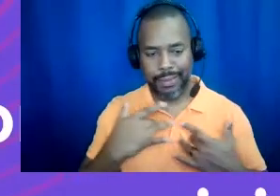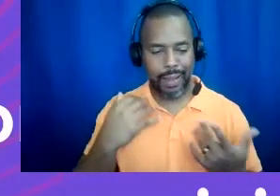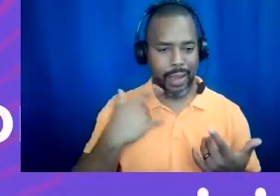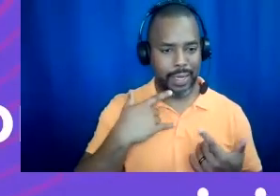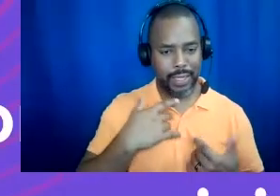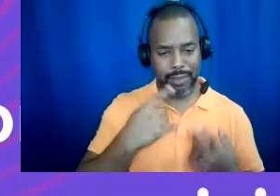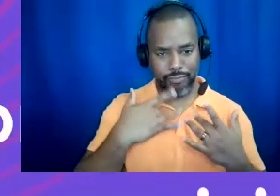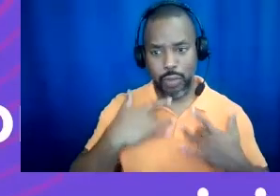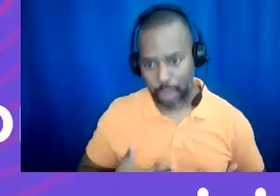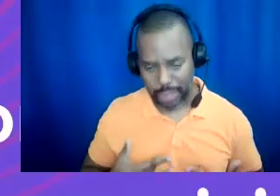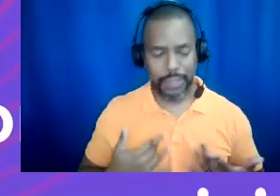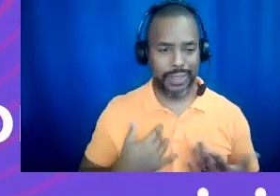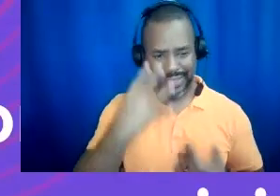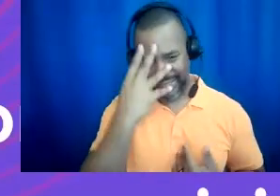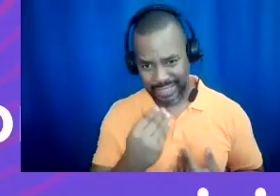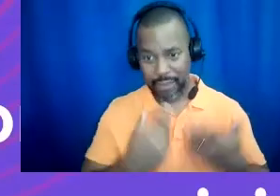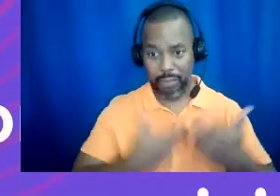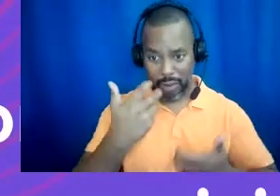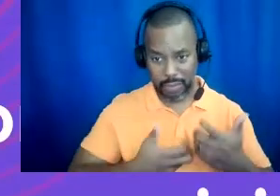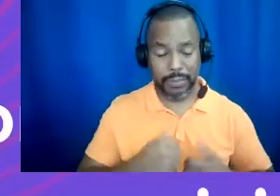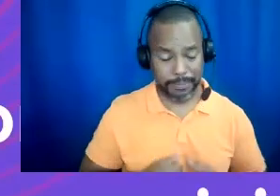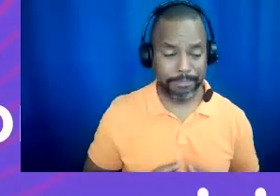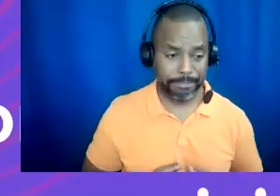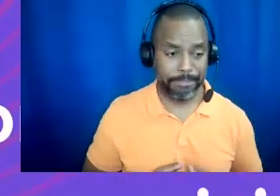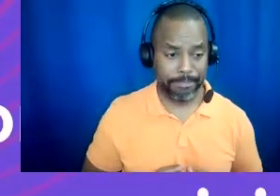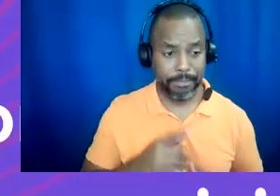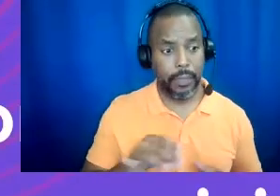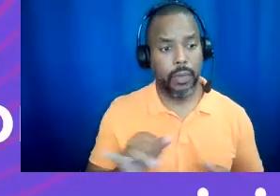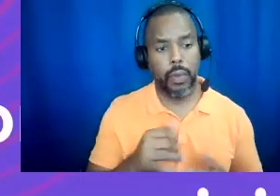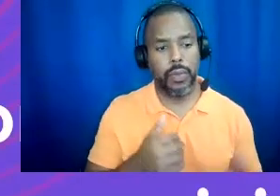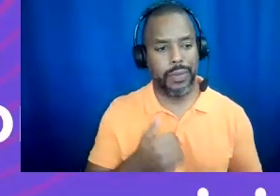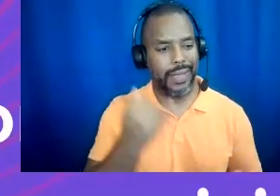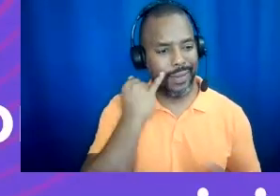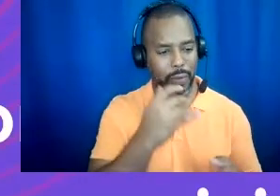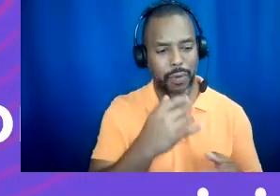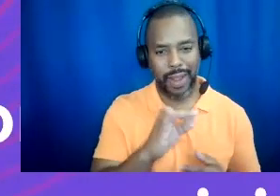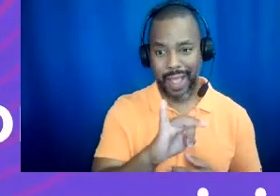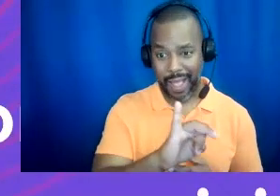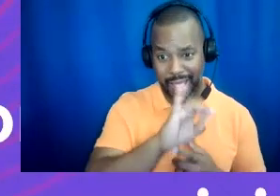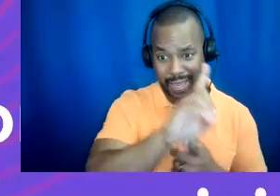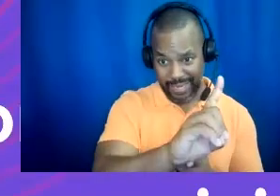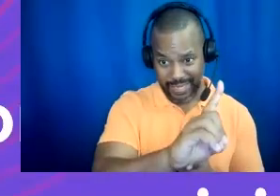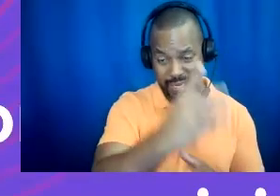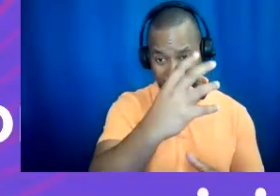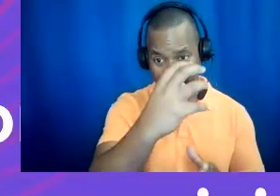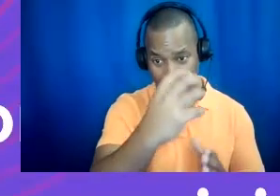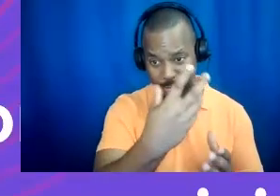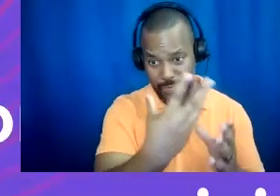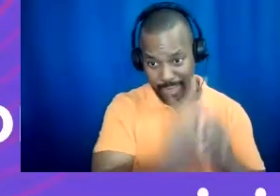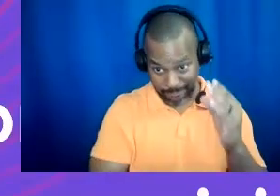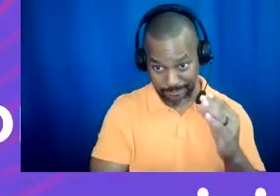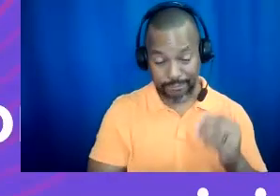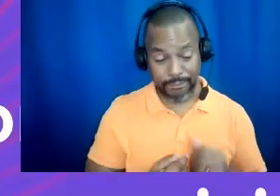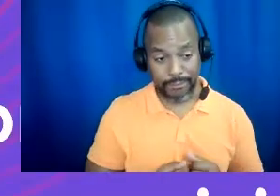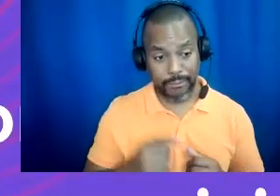and sleep issues, all at no extra cost. They also provide identity theft support. We have heard it's really, really good for those members who may